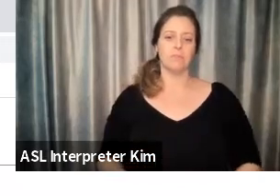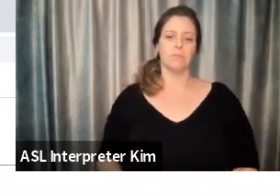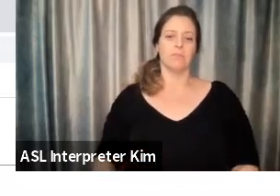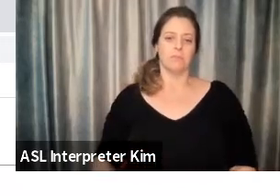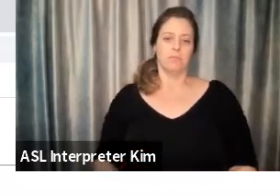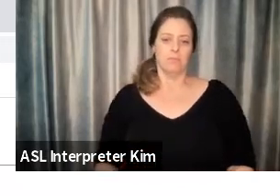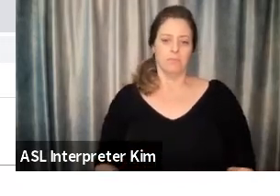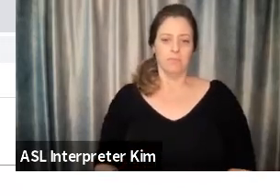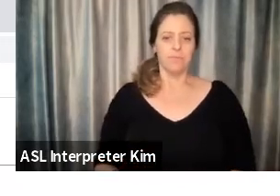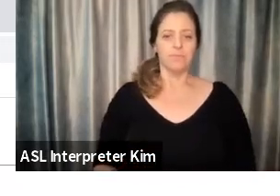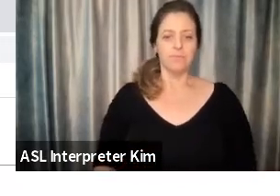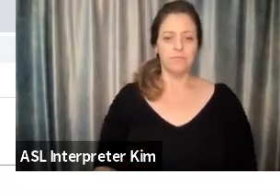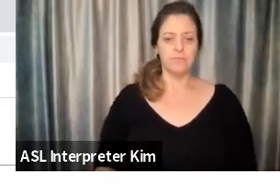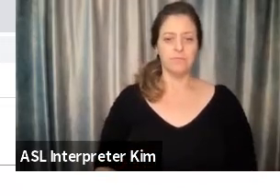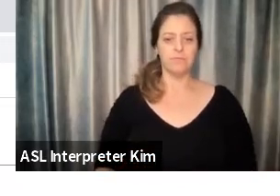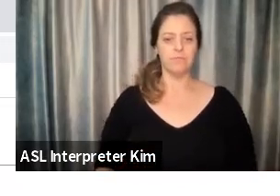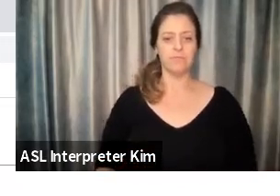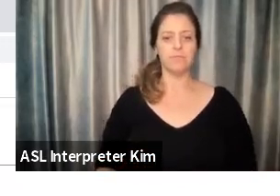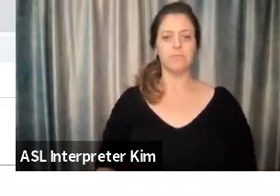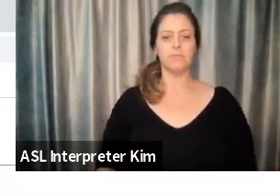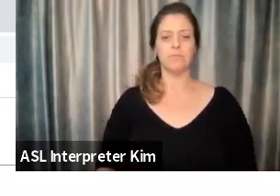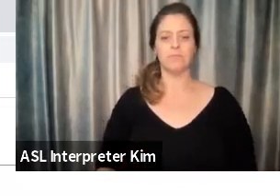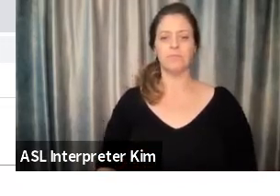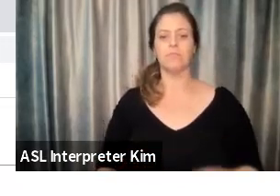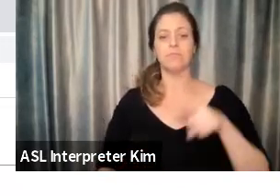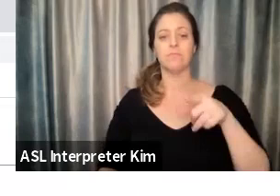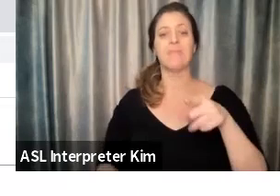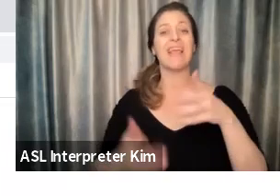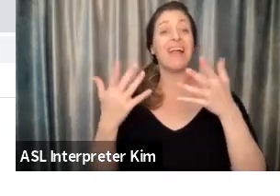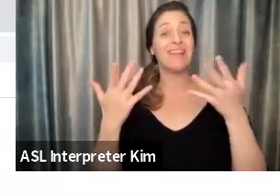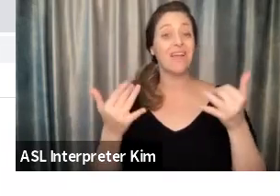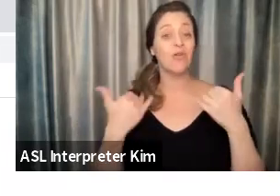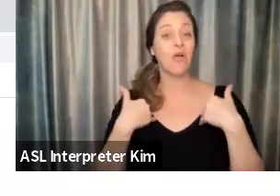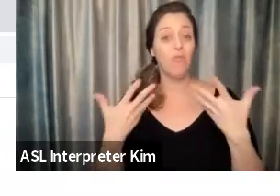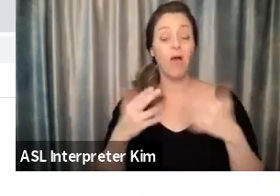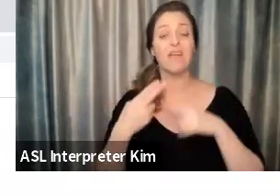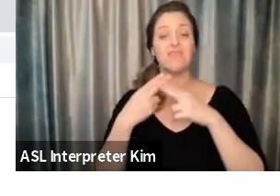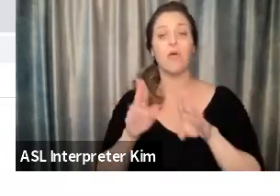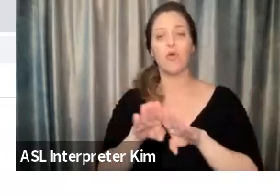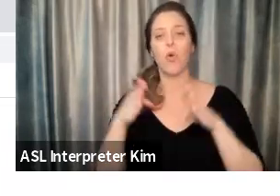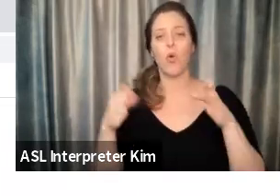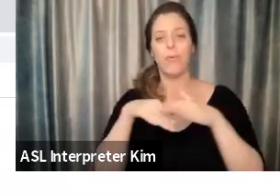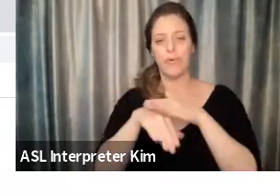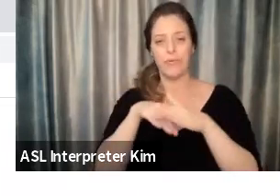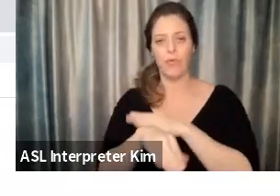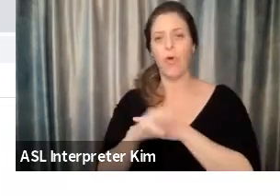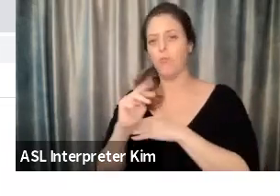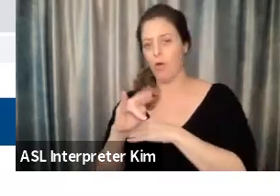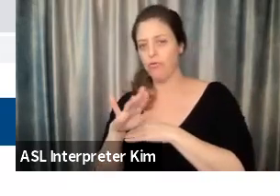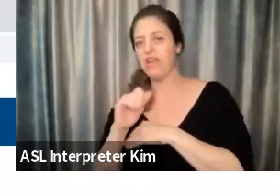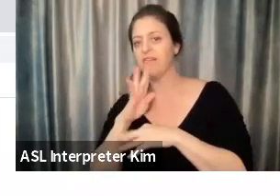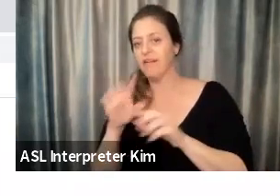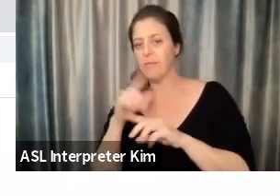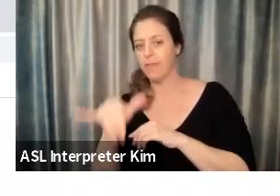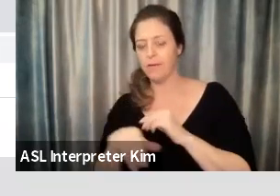case, school of choice, or in this case, what is called open enrollment. This is what Ms. Maria has been talking about. And